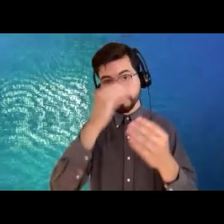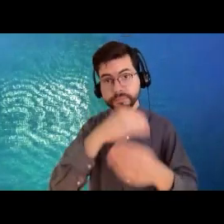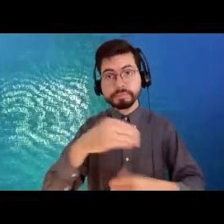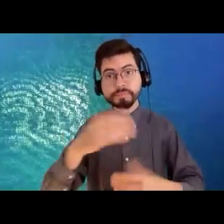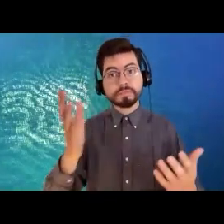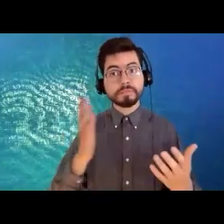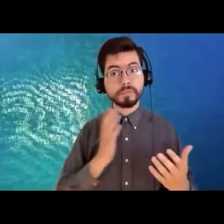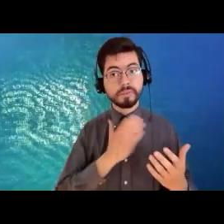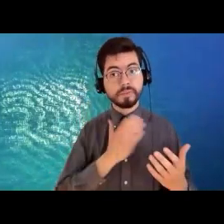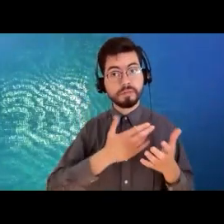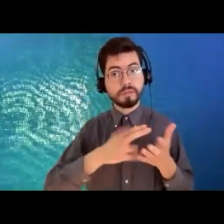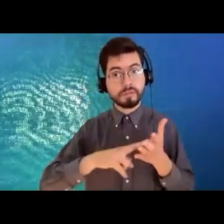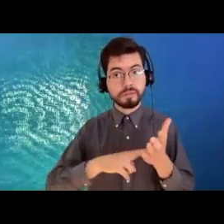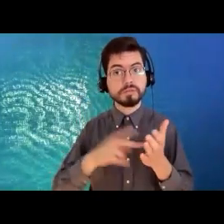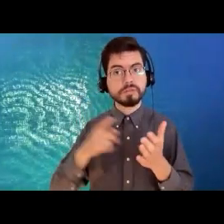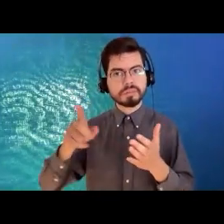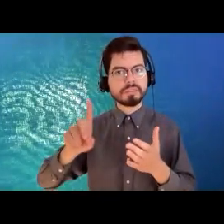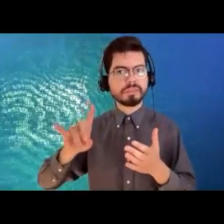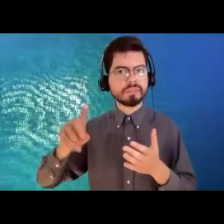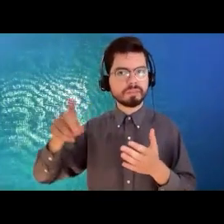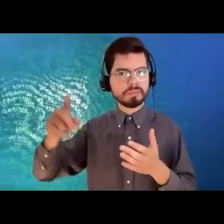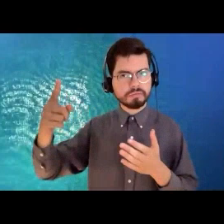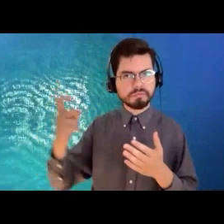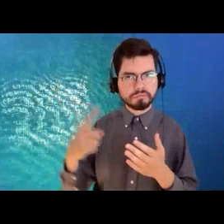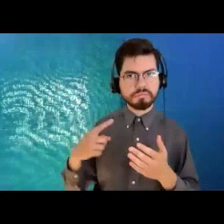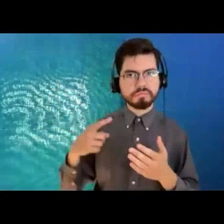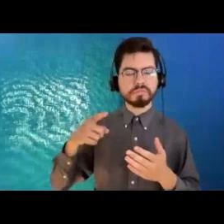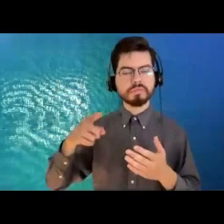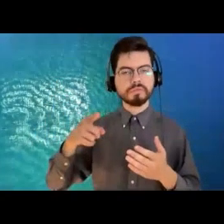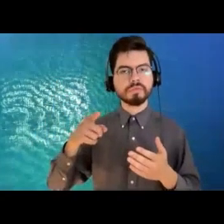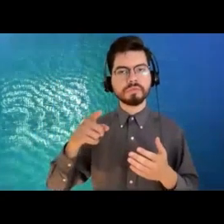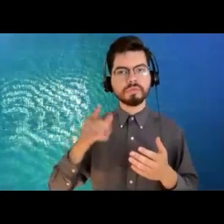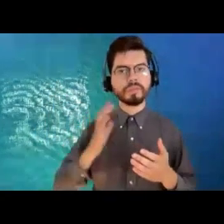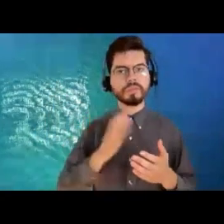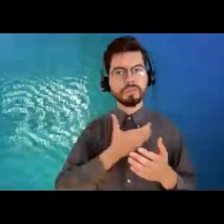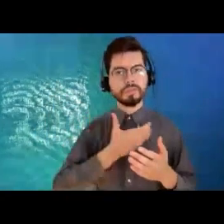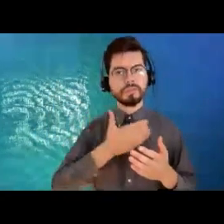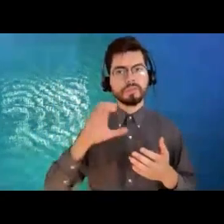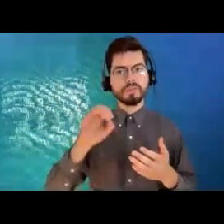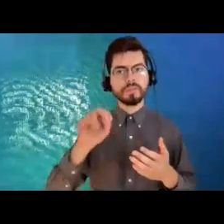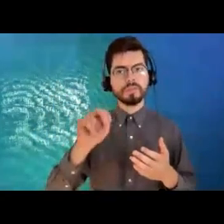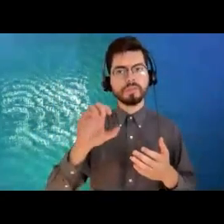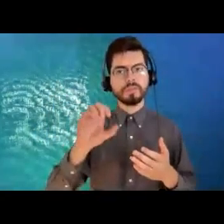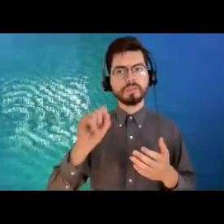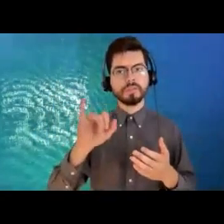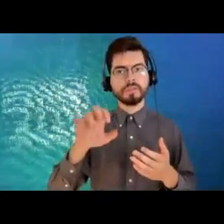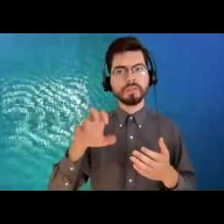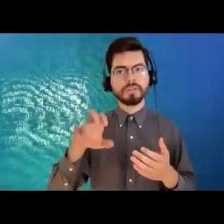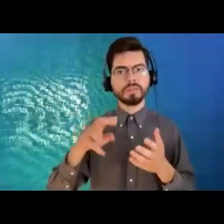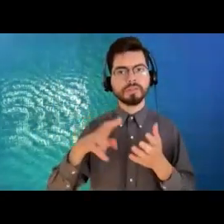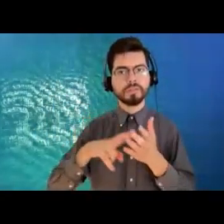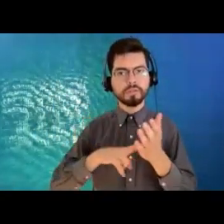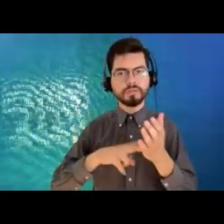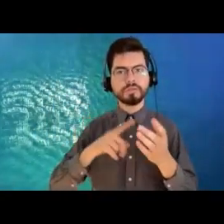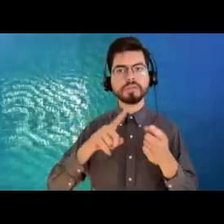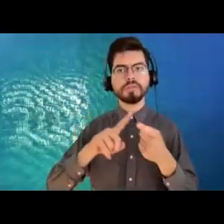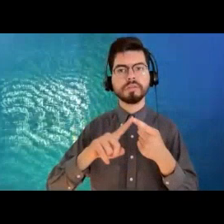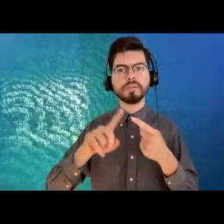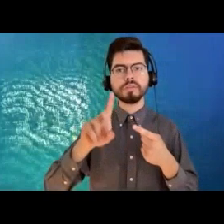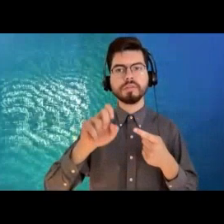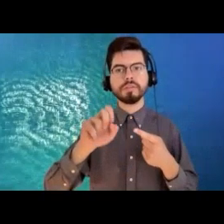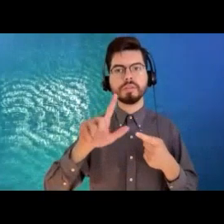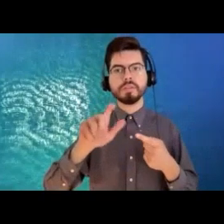contracts, because we did have this question, our contract, concessions contract holders, the Terra, Delaware North,